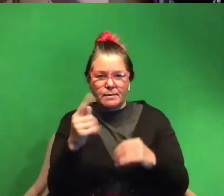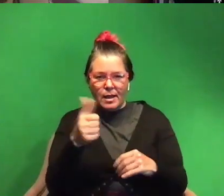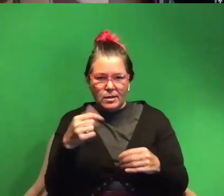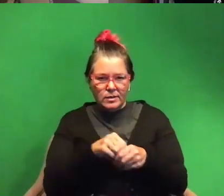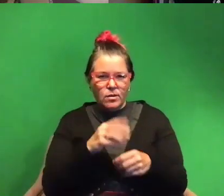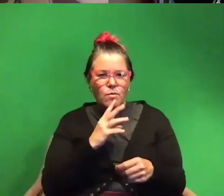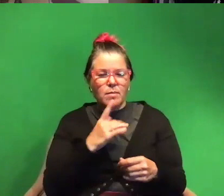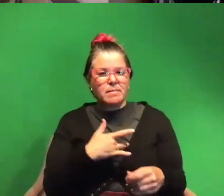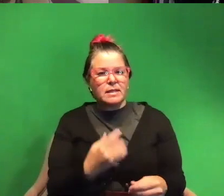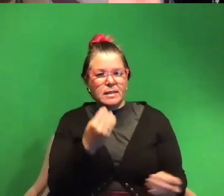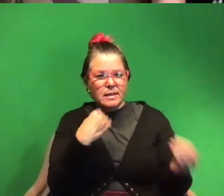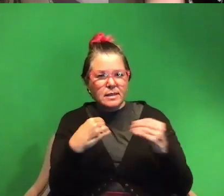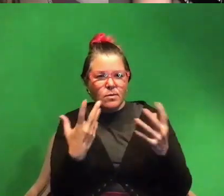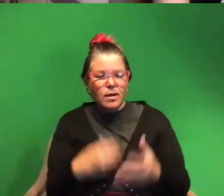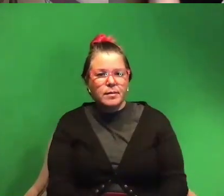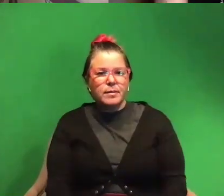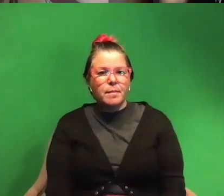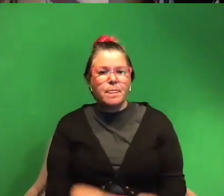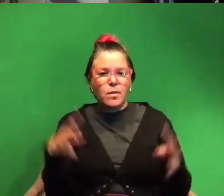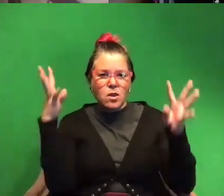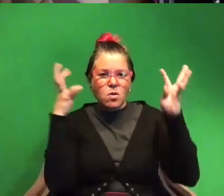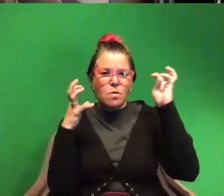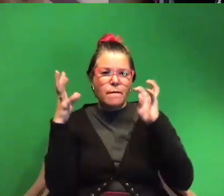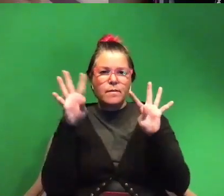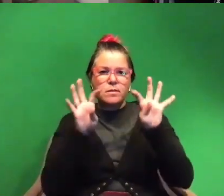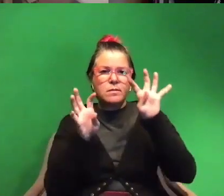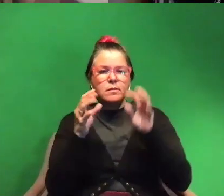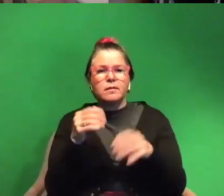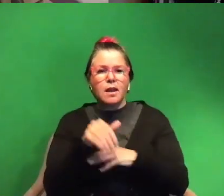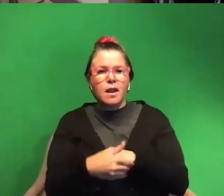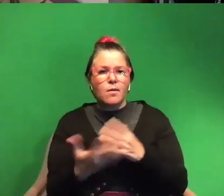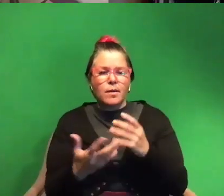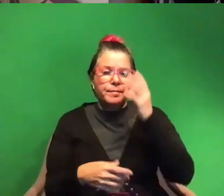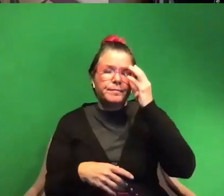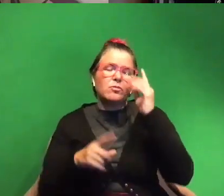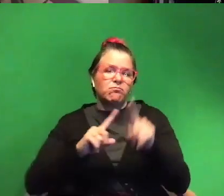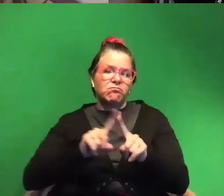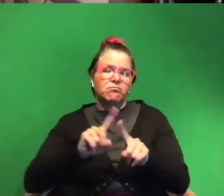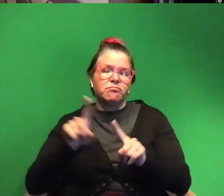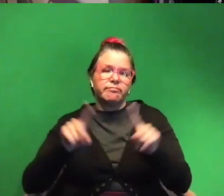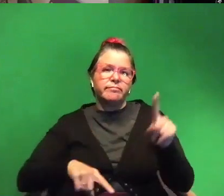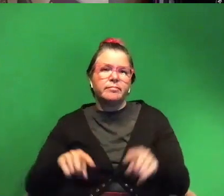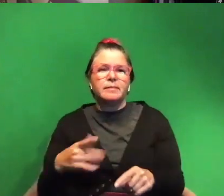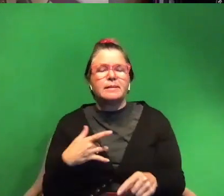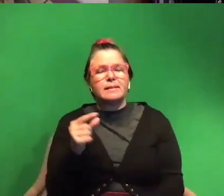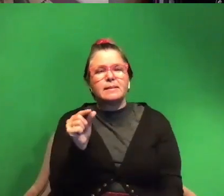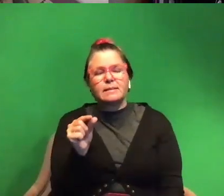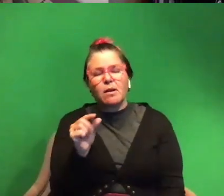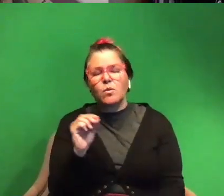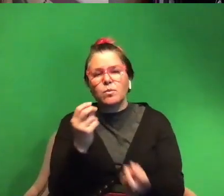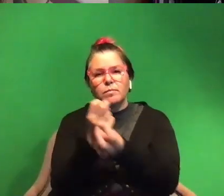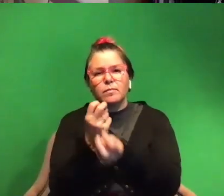are they typically eating when they're using chemicals? Yeah, a variety of different things. Like usually small invertebrates, like